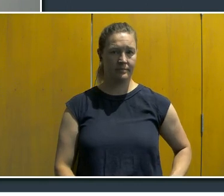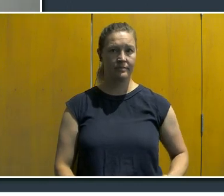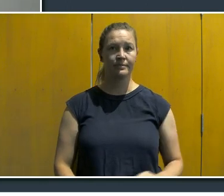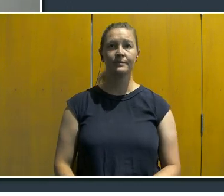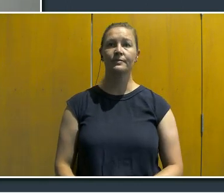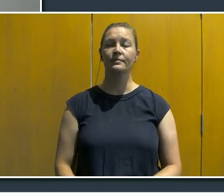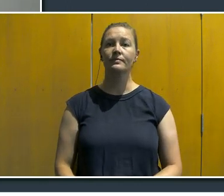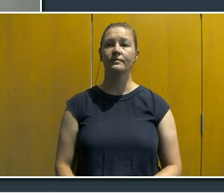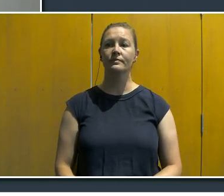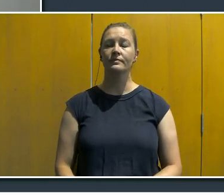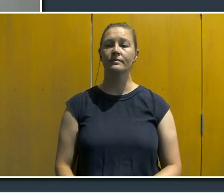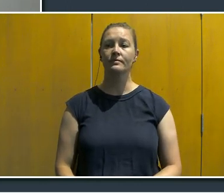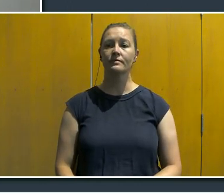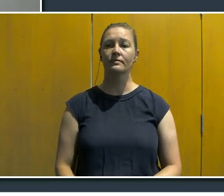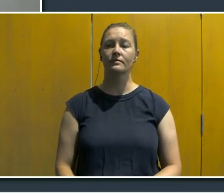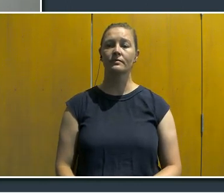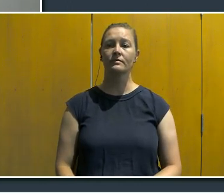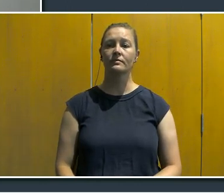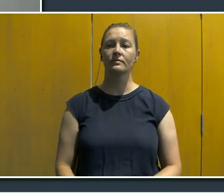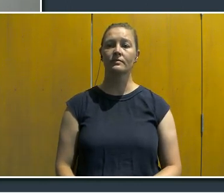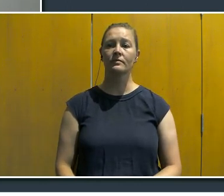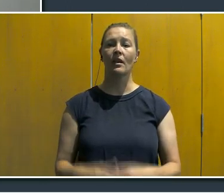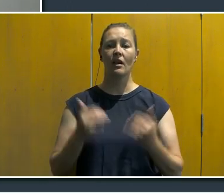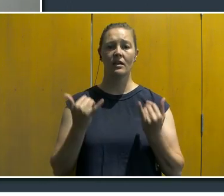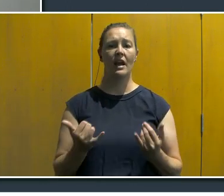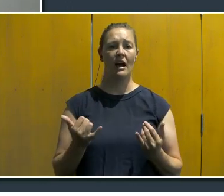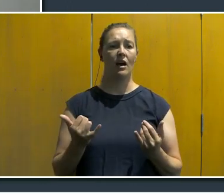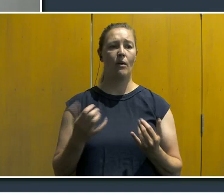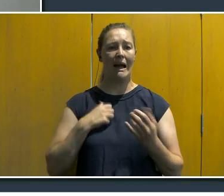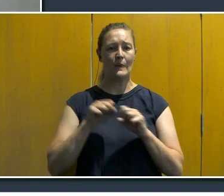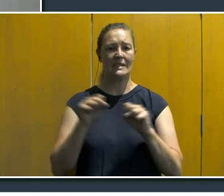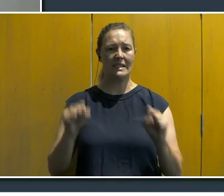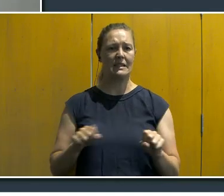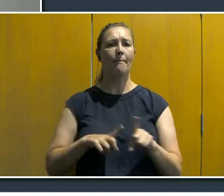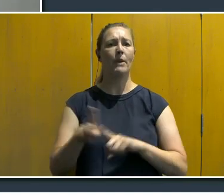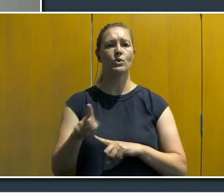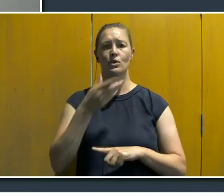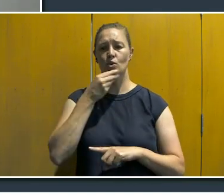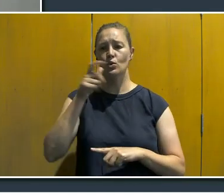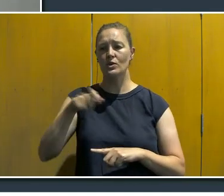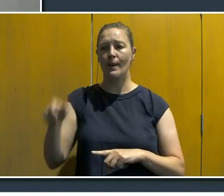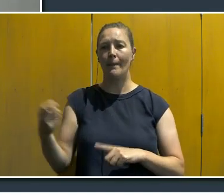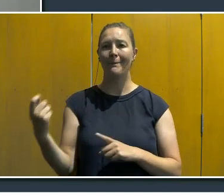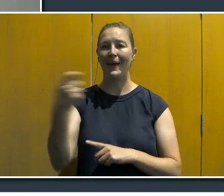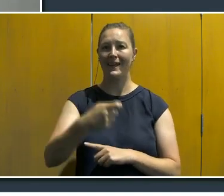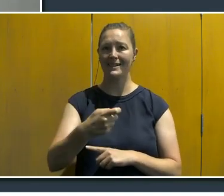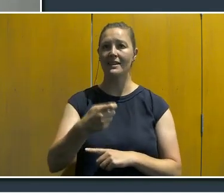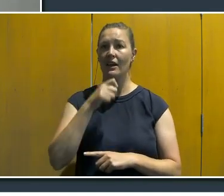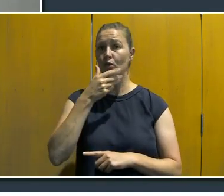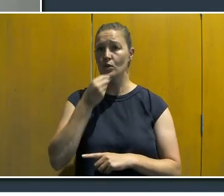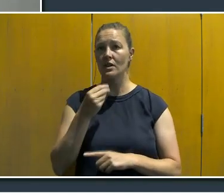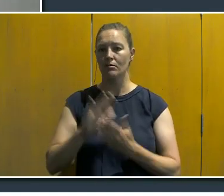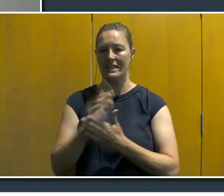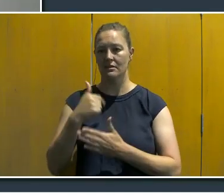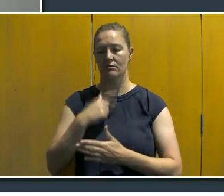Today we sort of live in a society where user pays. And I don't mind paying for libraries or parks or